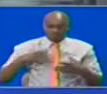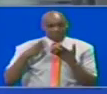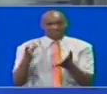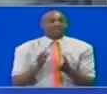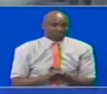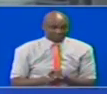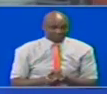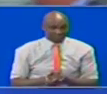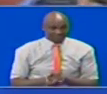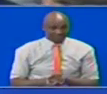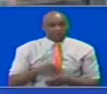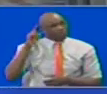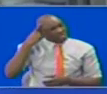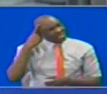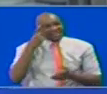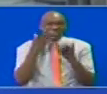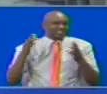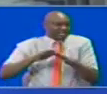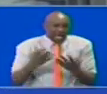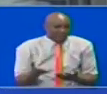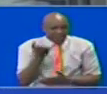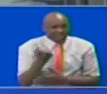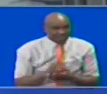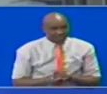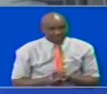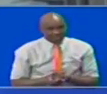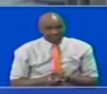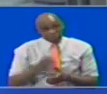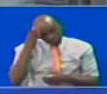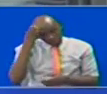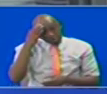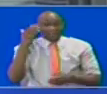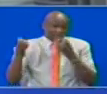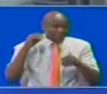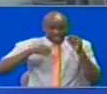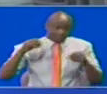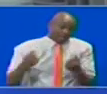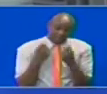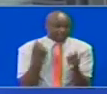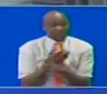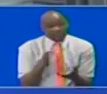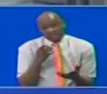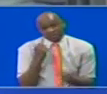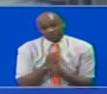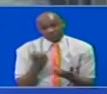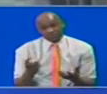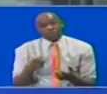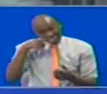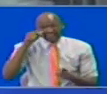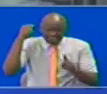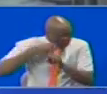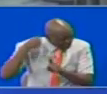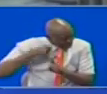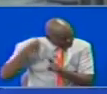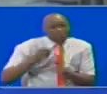side. How are things shaping up? Of course, we know that Chad, Senegal could be giving Kenya a run for their money. Have you lobbied enough